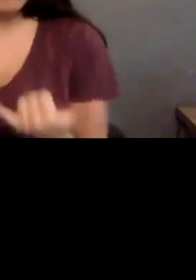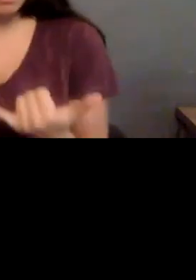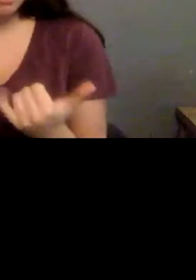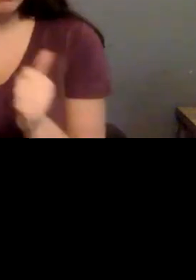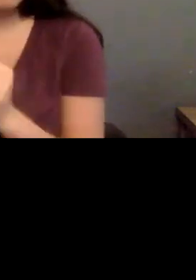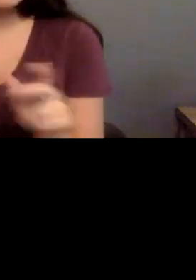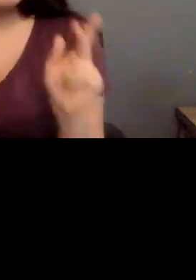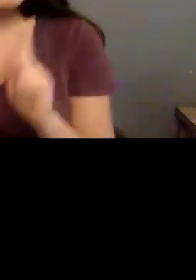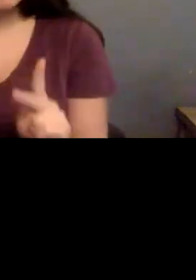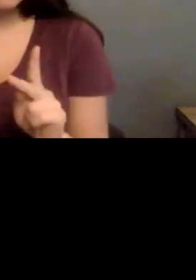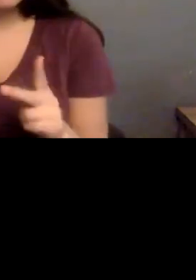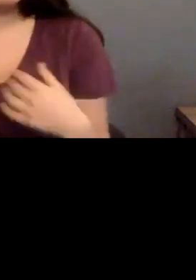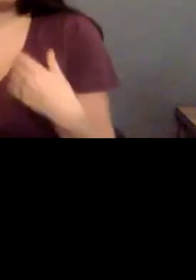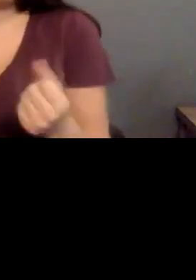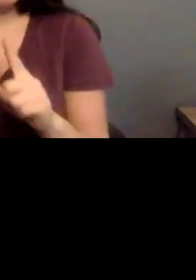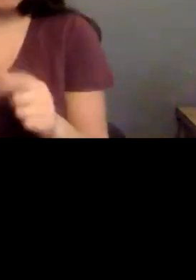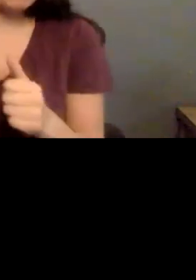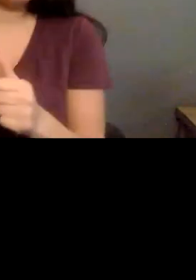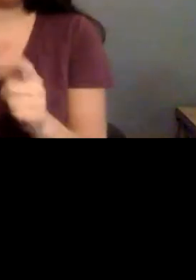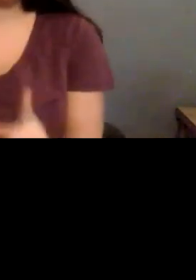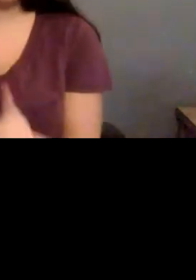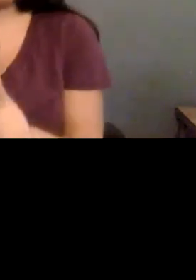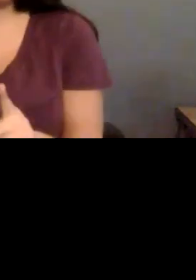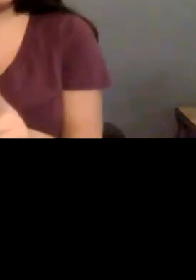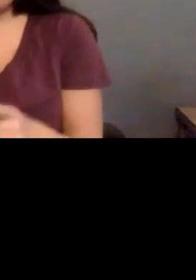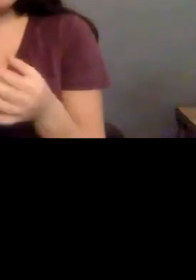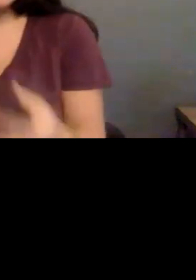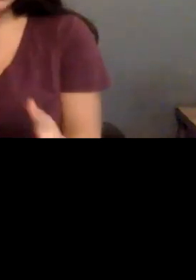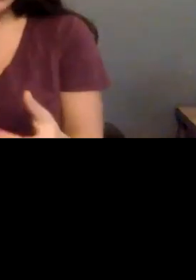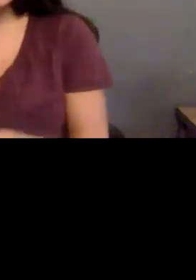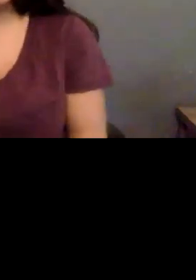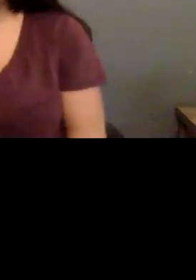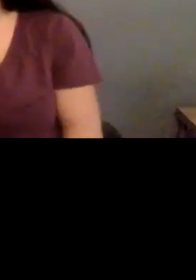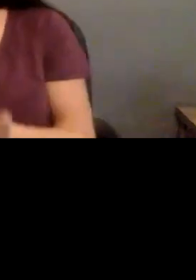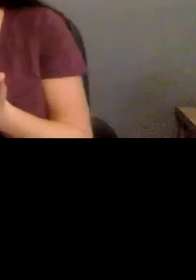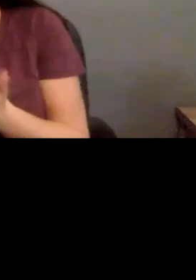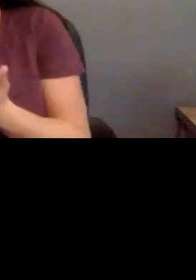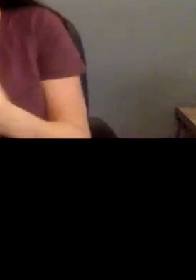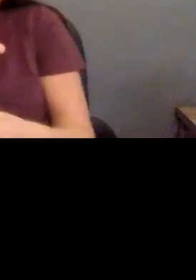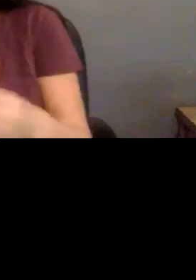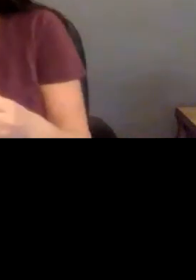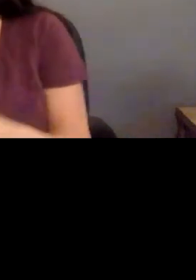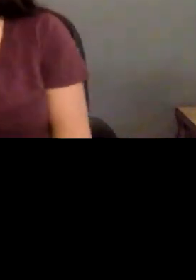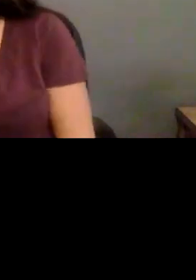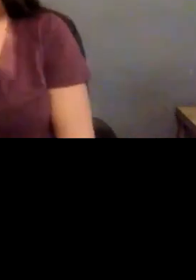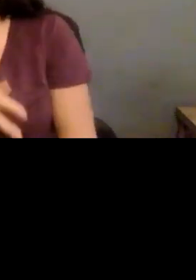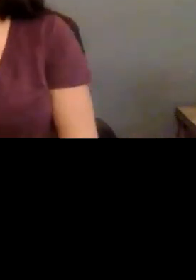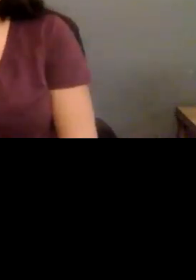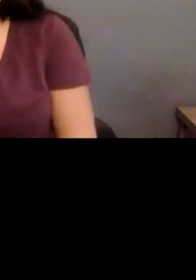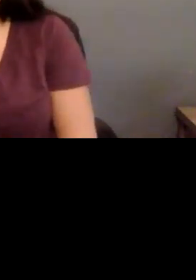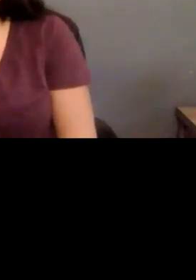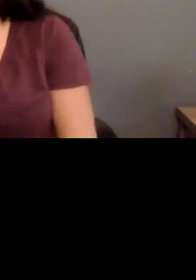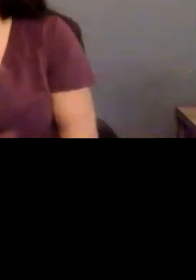people recovering from a first episode of psychosis where the treatment engagement is very poor. So I may